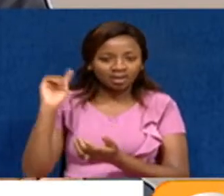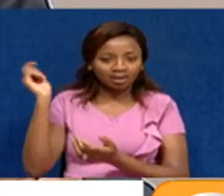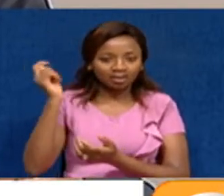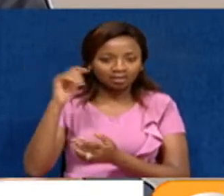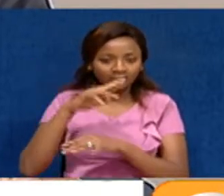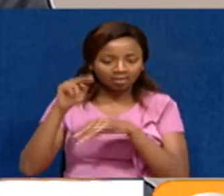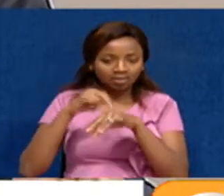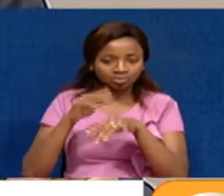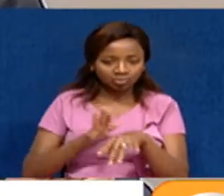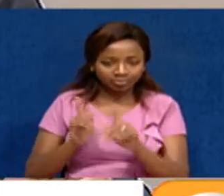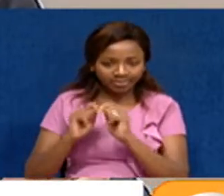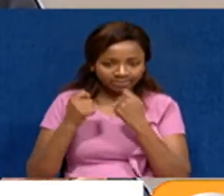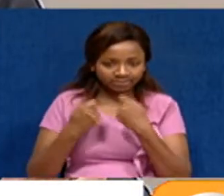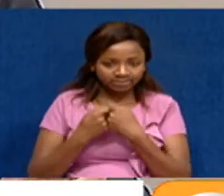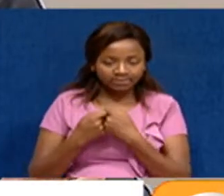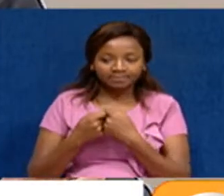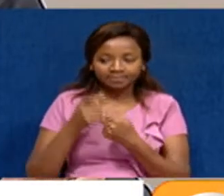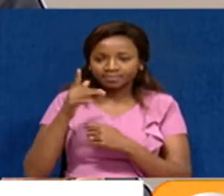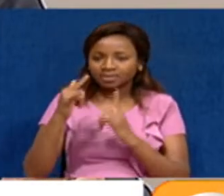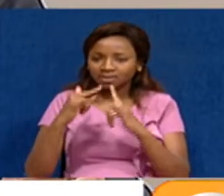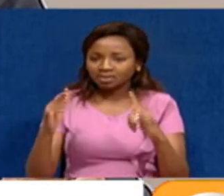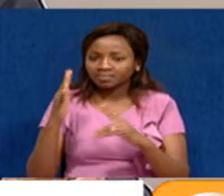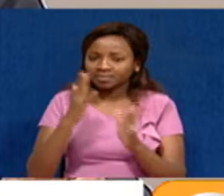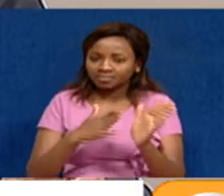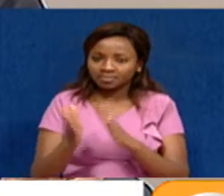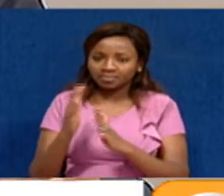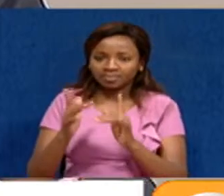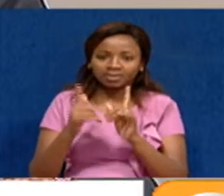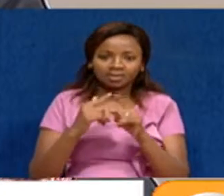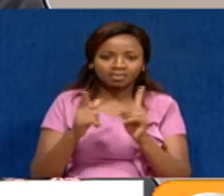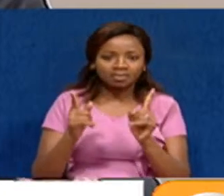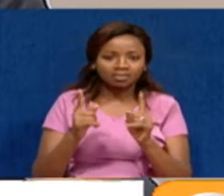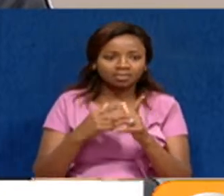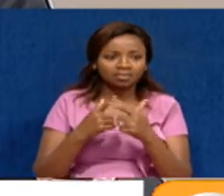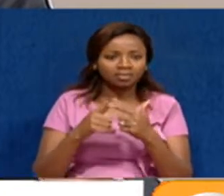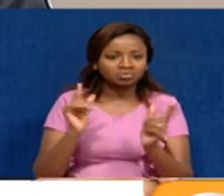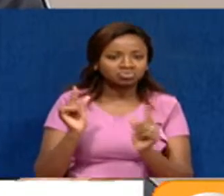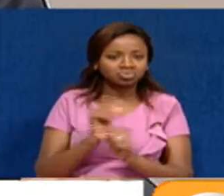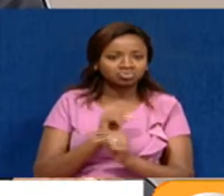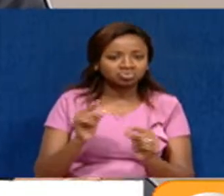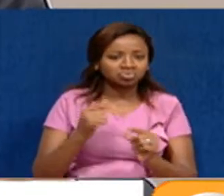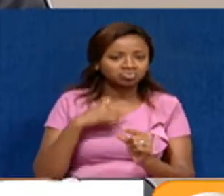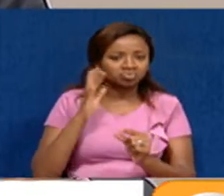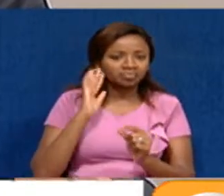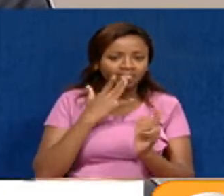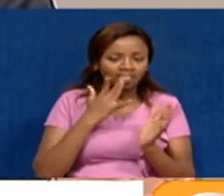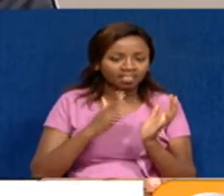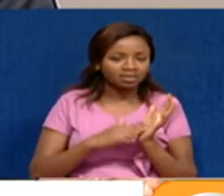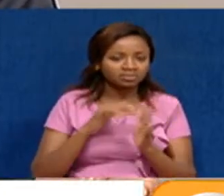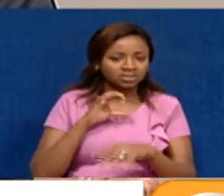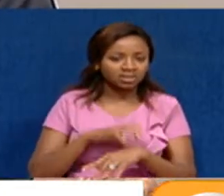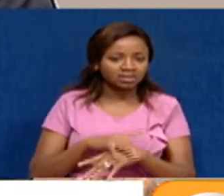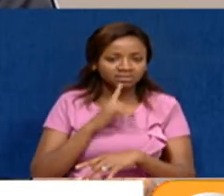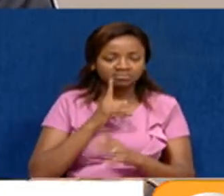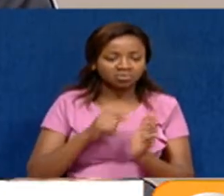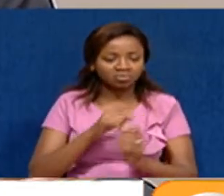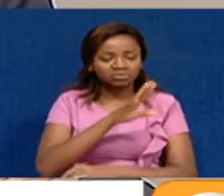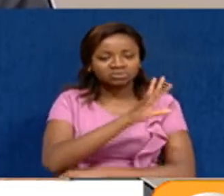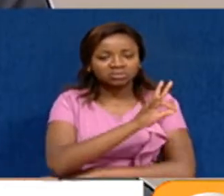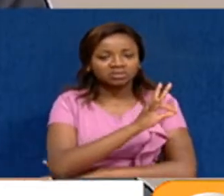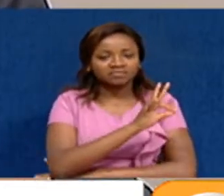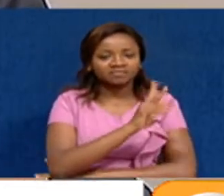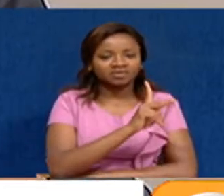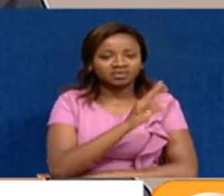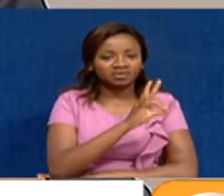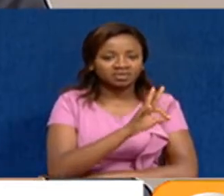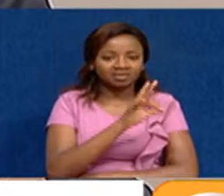all of a sudden you hear a letter has been written. You see that the FKF are not able to